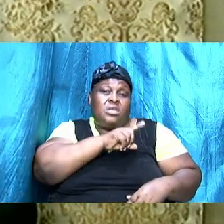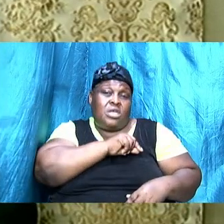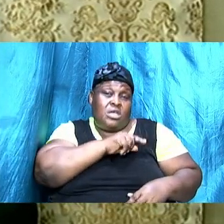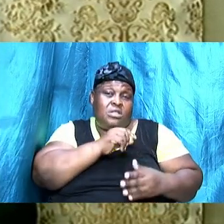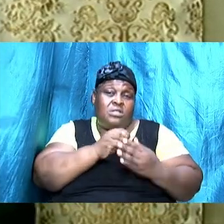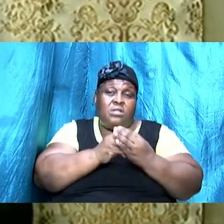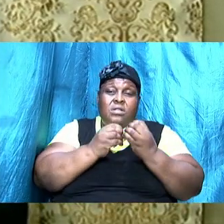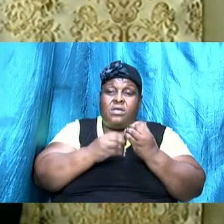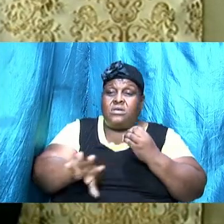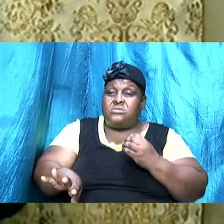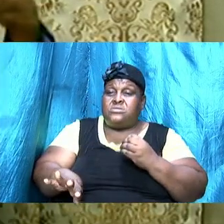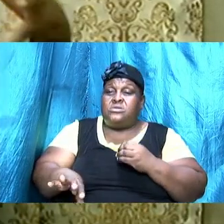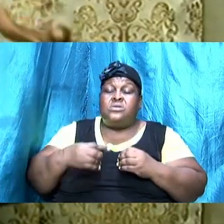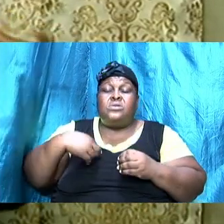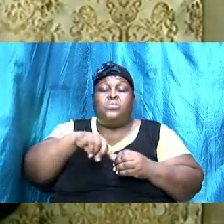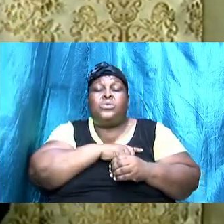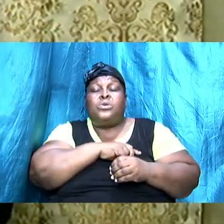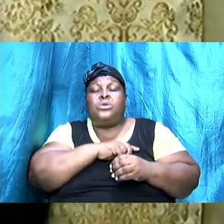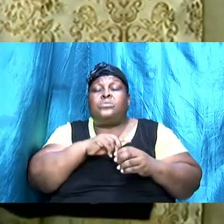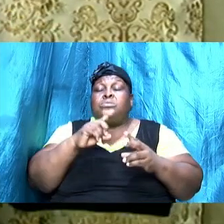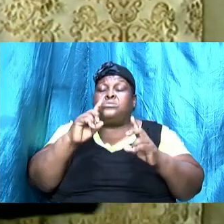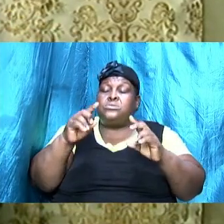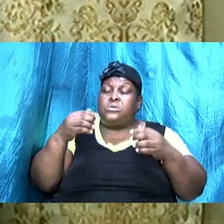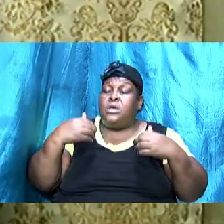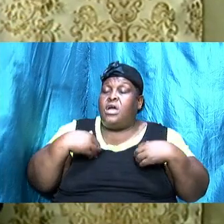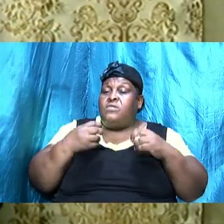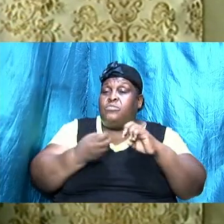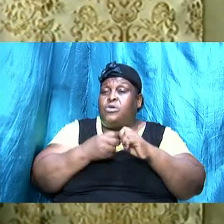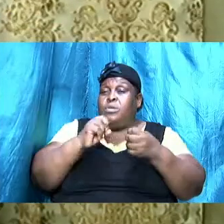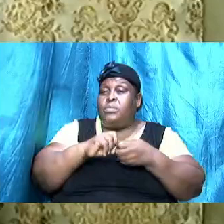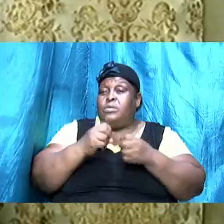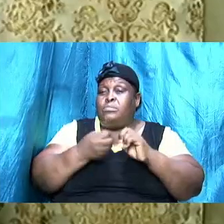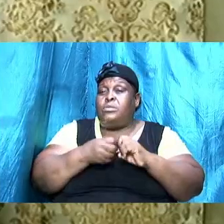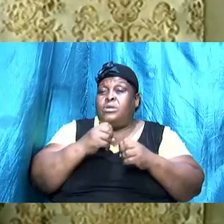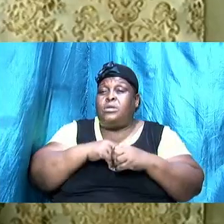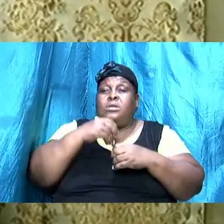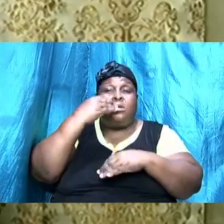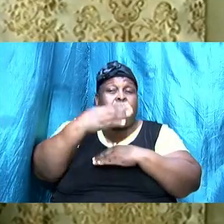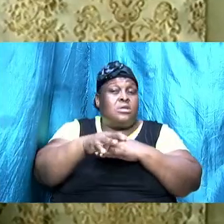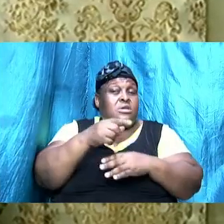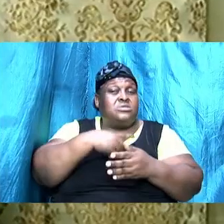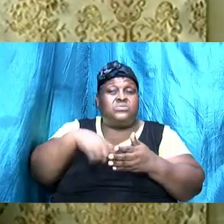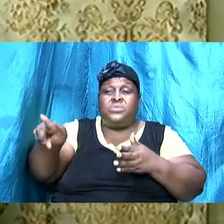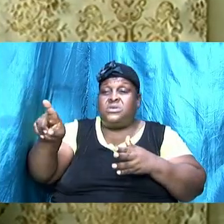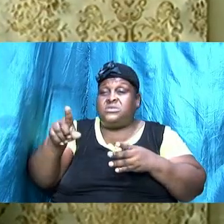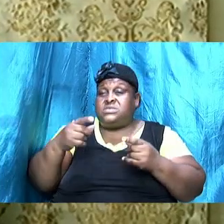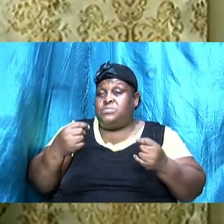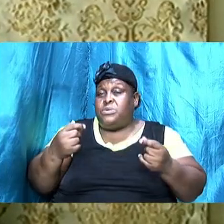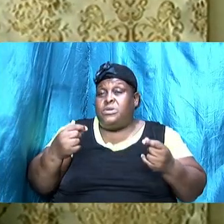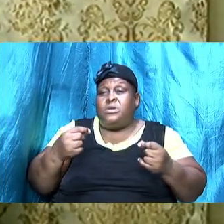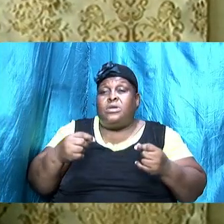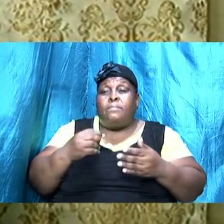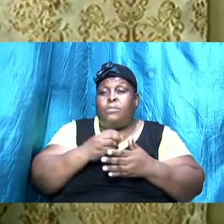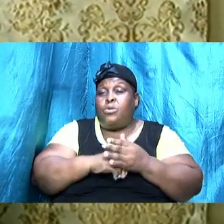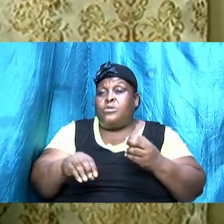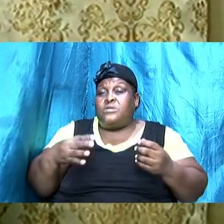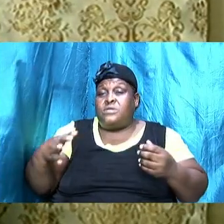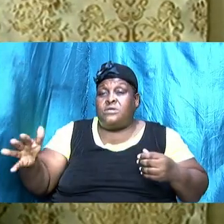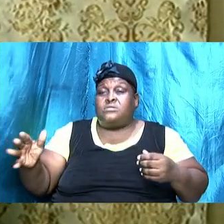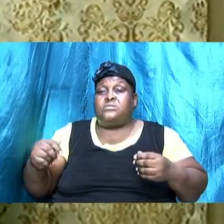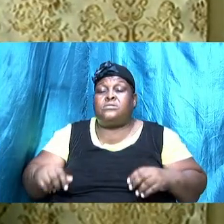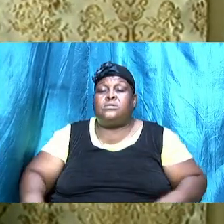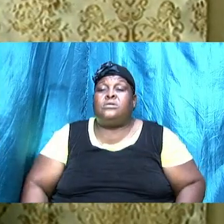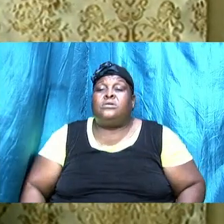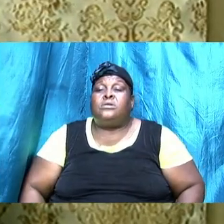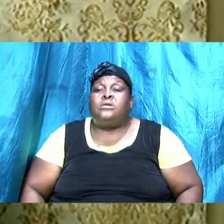to have issues. So we just had to go that way. We took a few. So next week we talk some other things, and probably another 2 weeks from now. We're